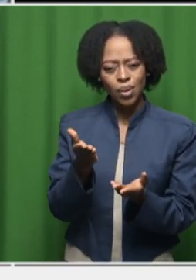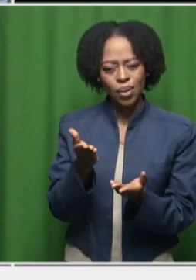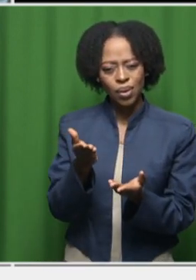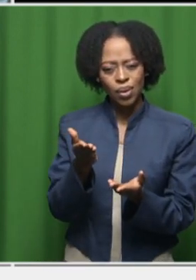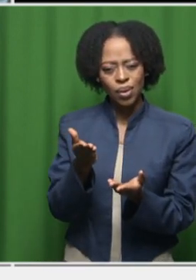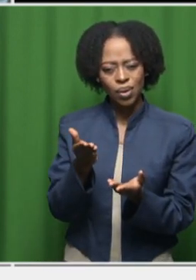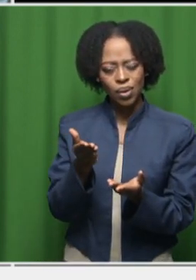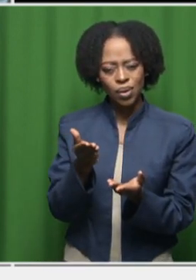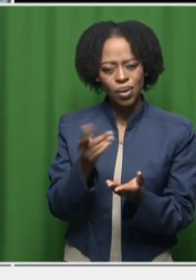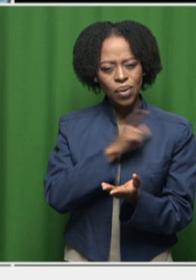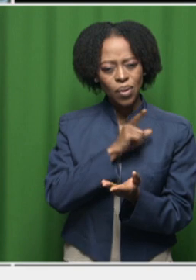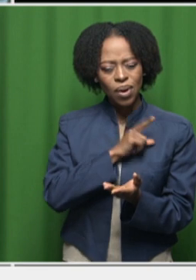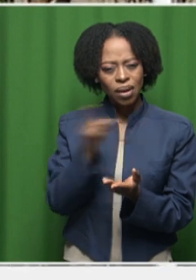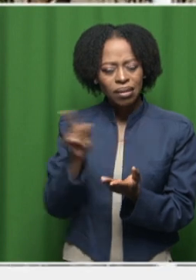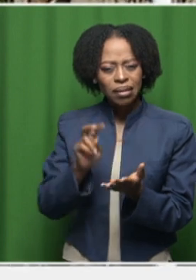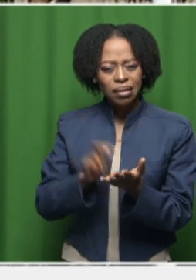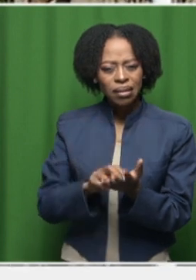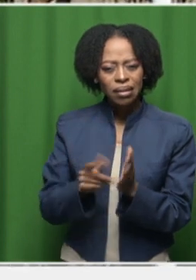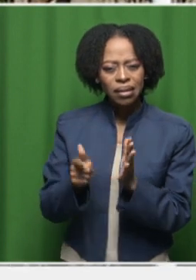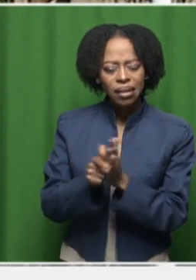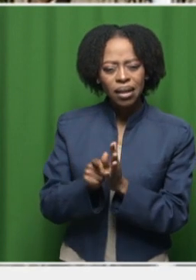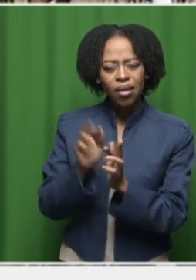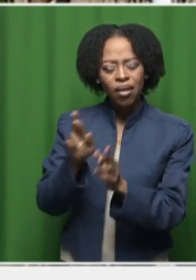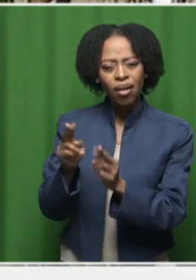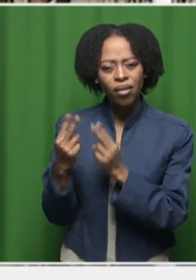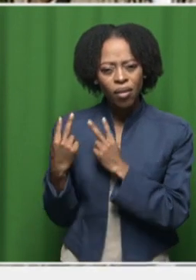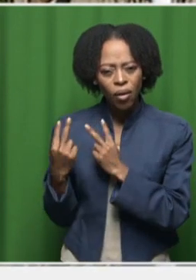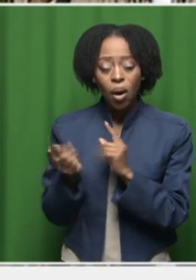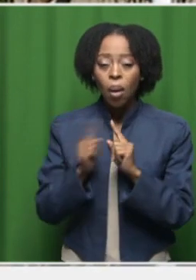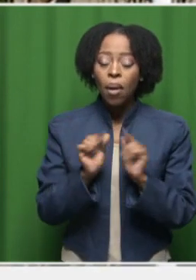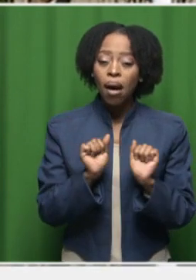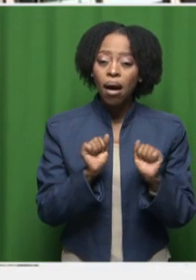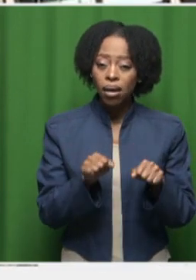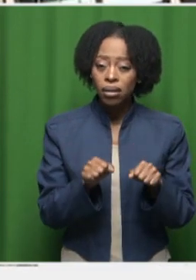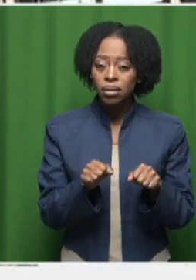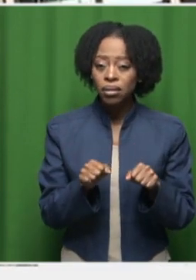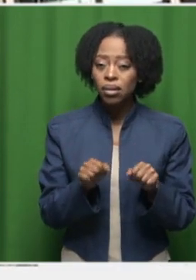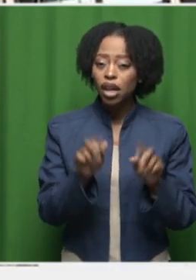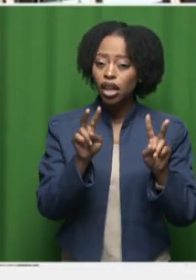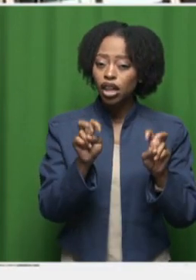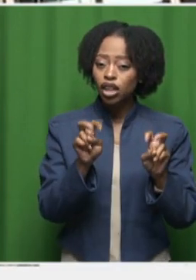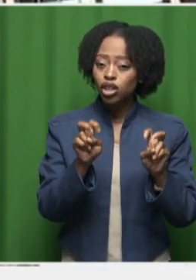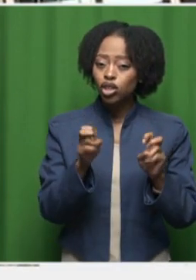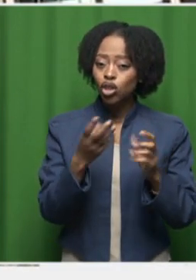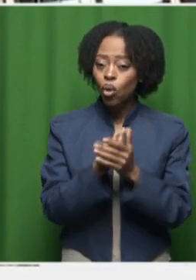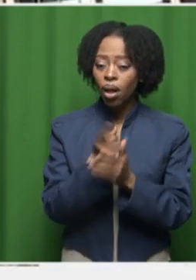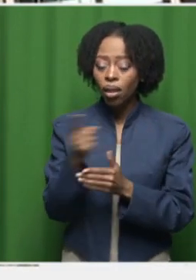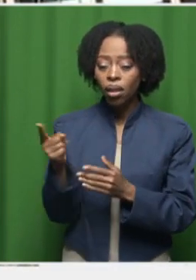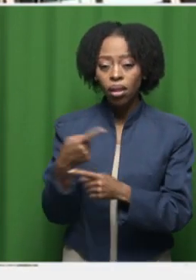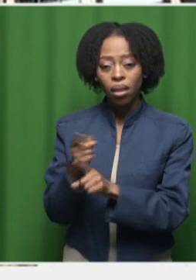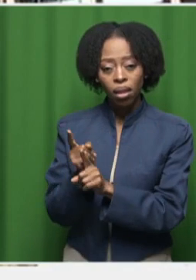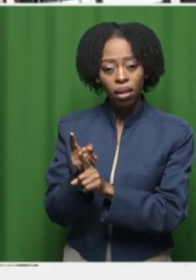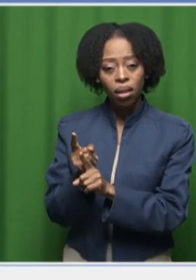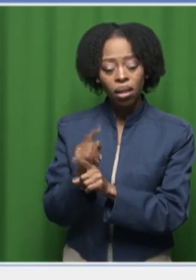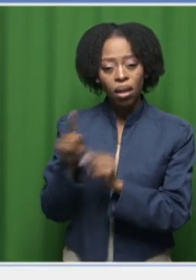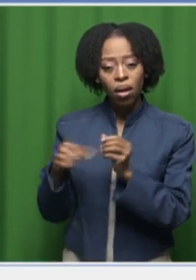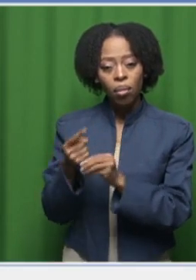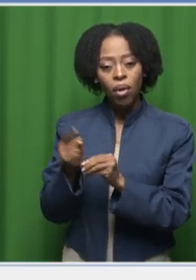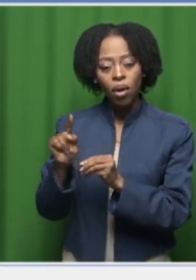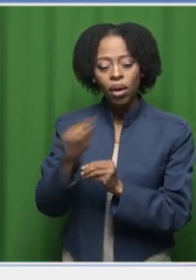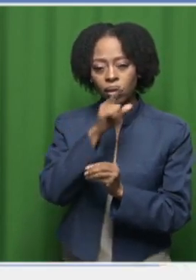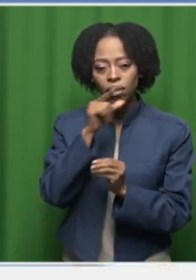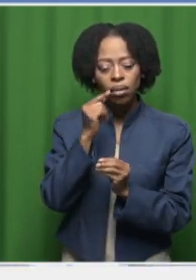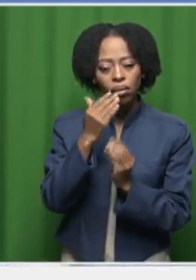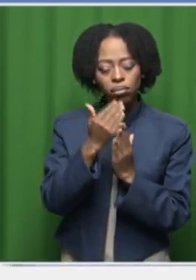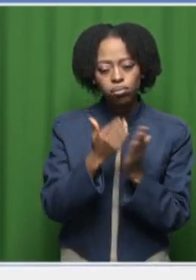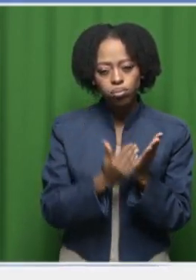on legal review? But I guess also that there are parties who raised issues with him directly about the names on the 12 names that